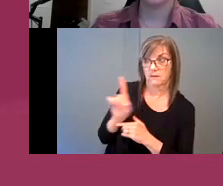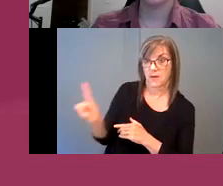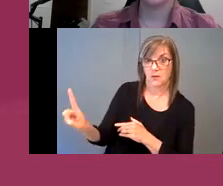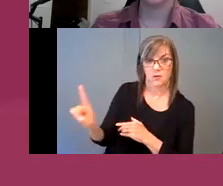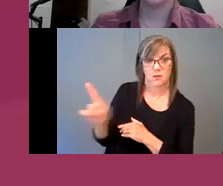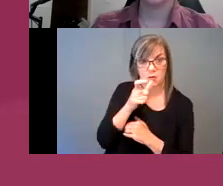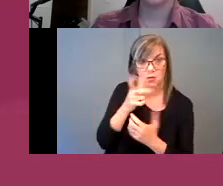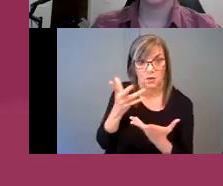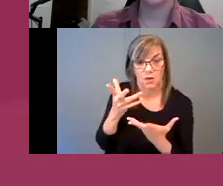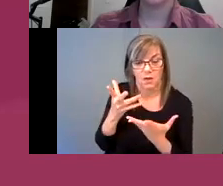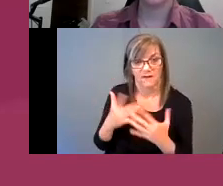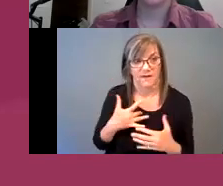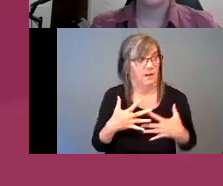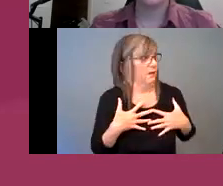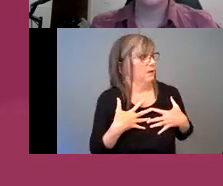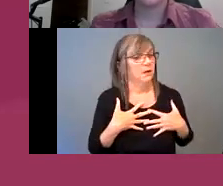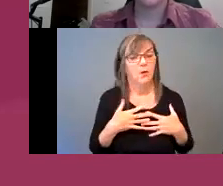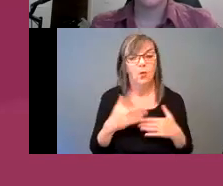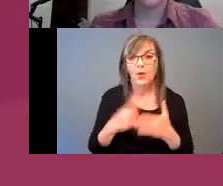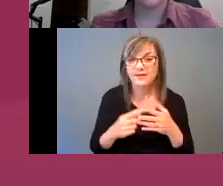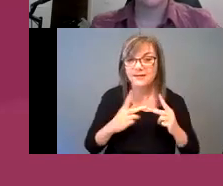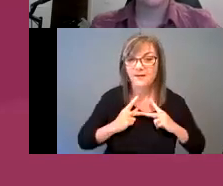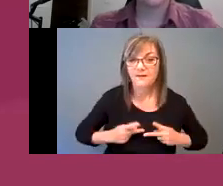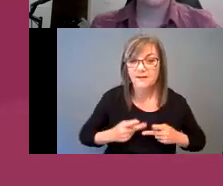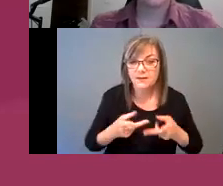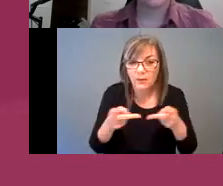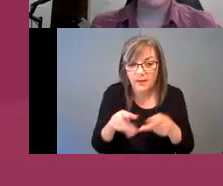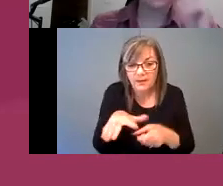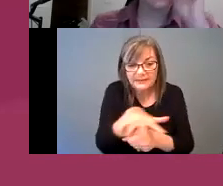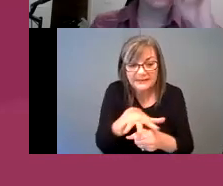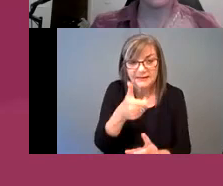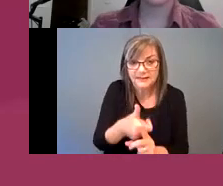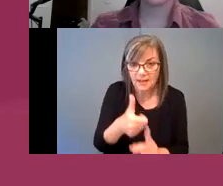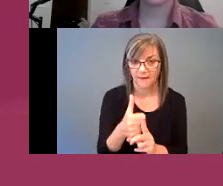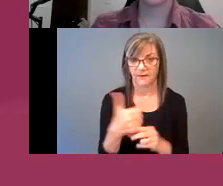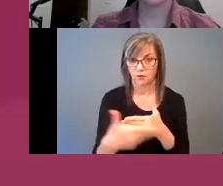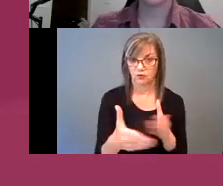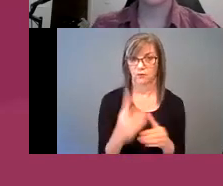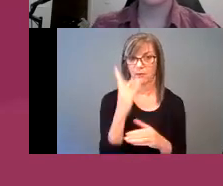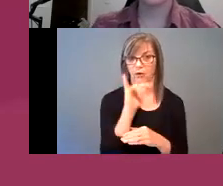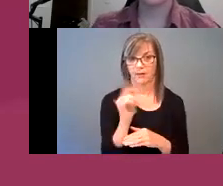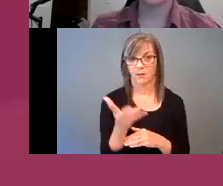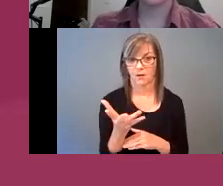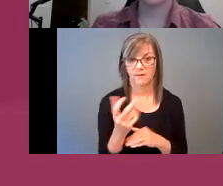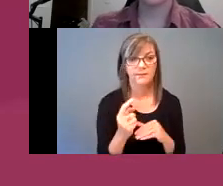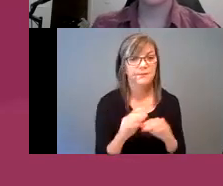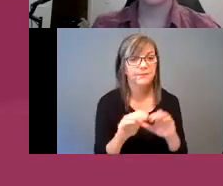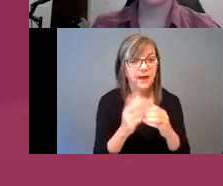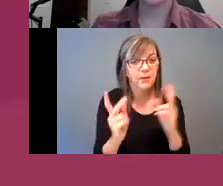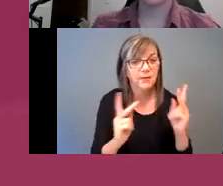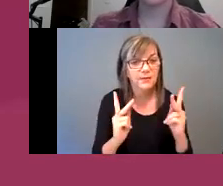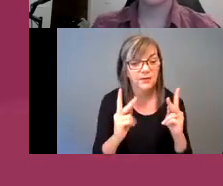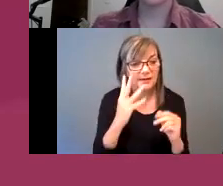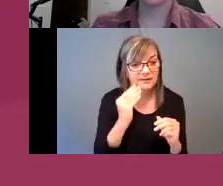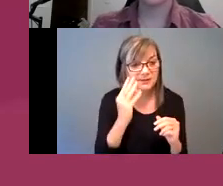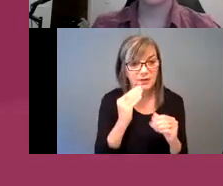physical space look like? What might it smell like? What might it feel like? How are people experiencing the space?